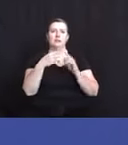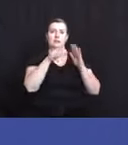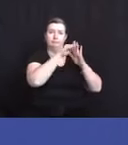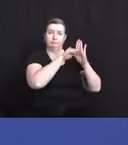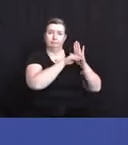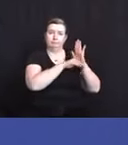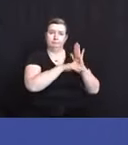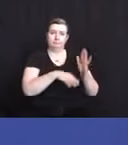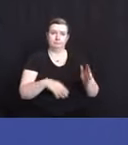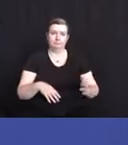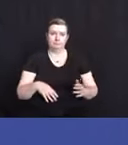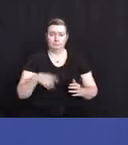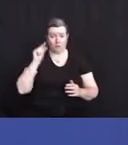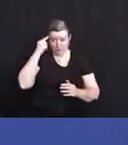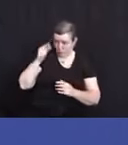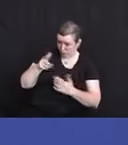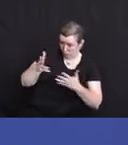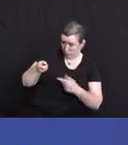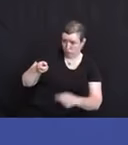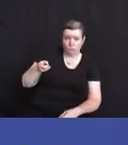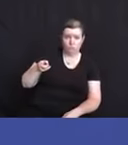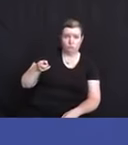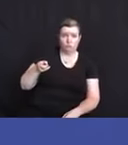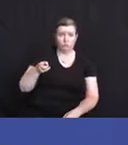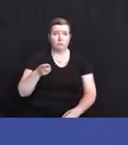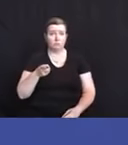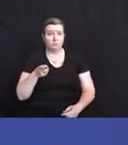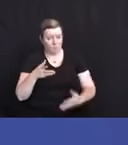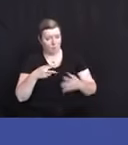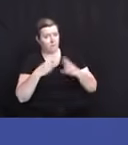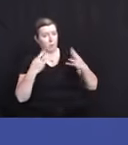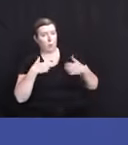Is that it? You're getting emotional at the end of that one. I wouldn't want to interrupt you.